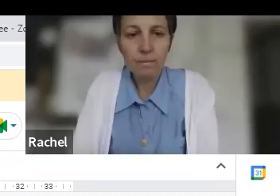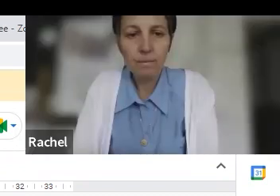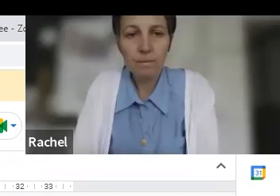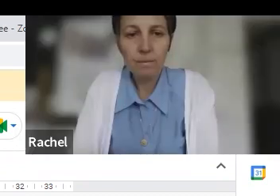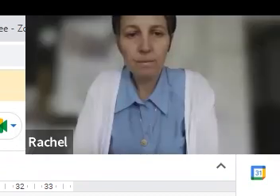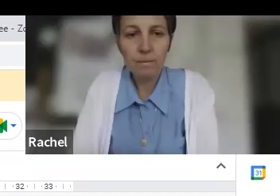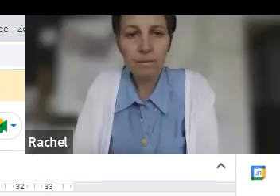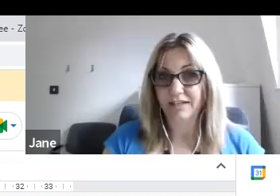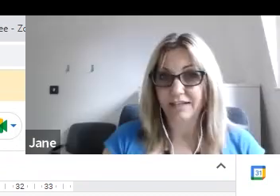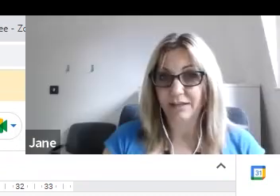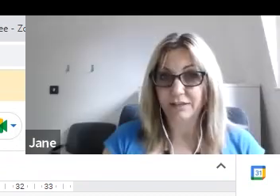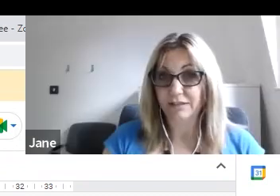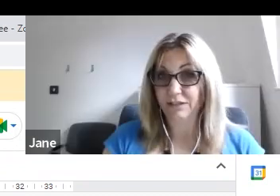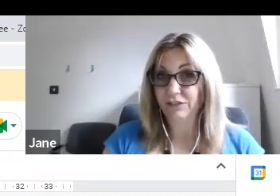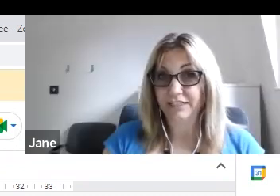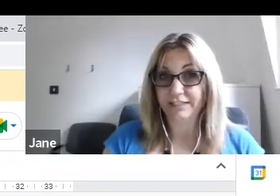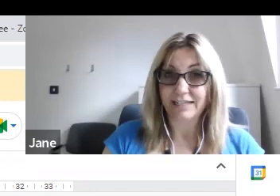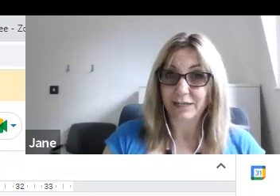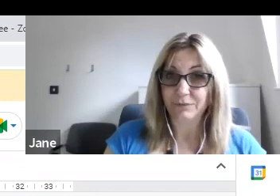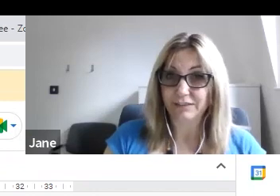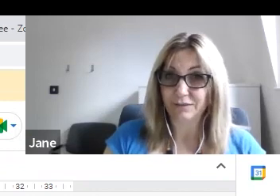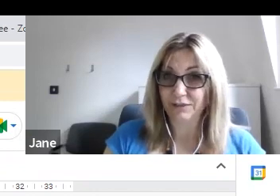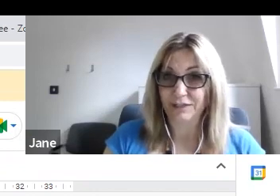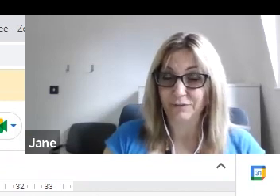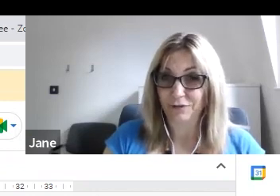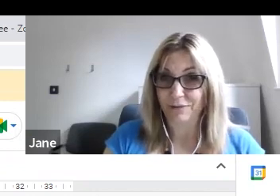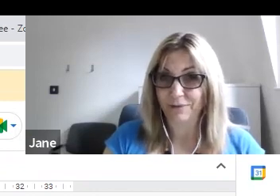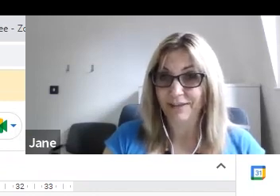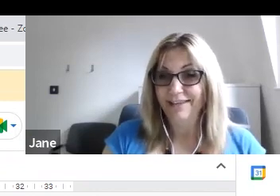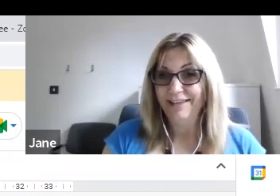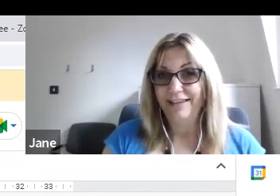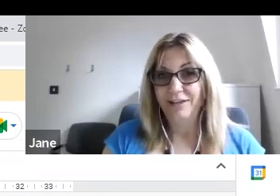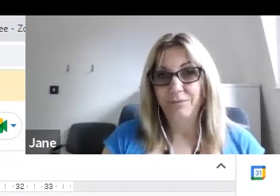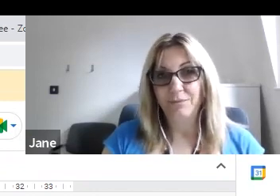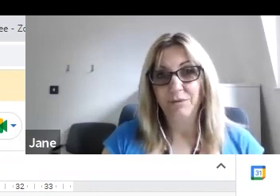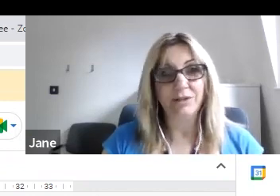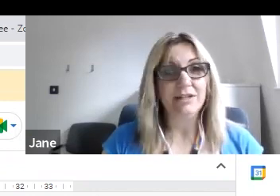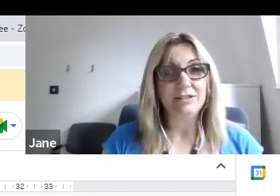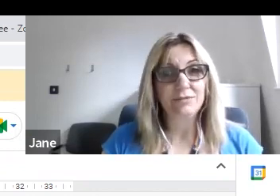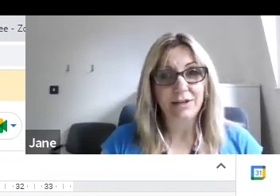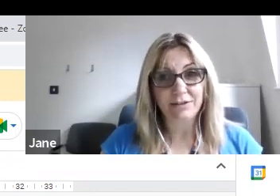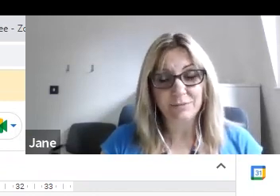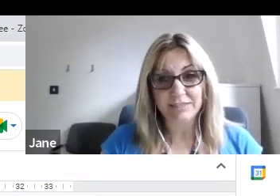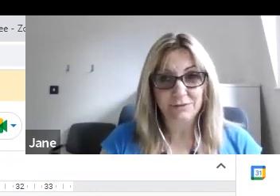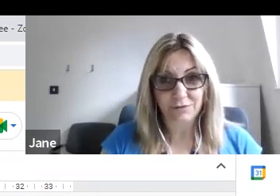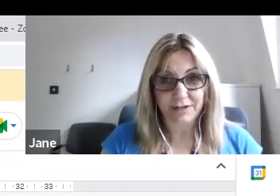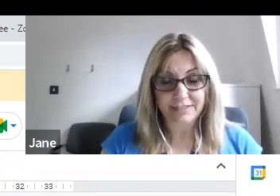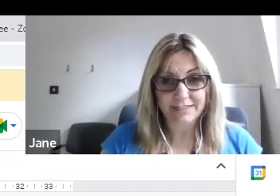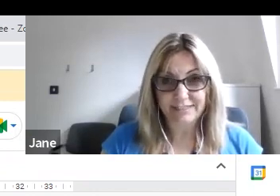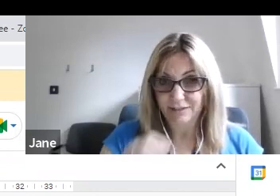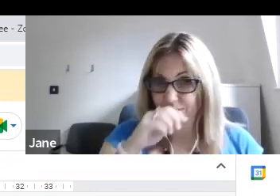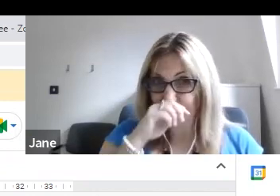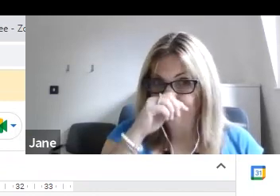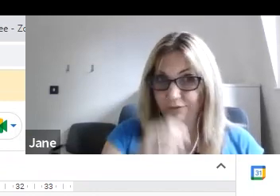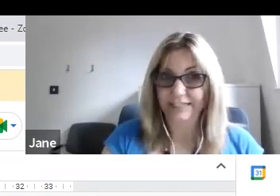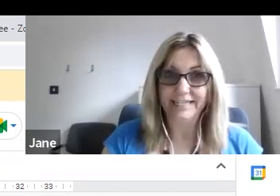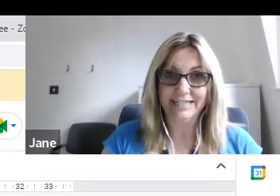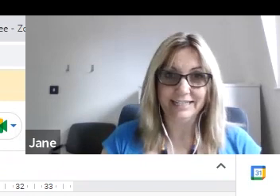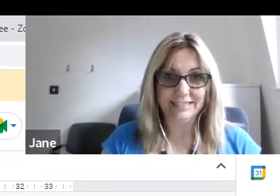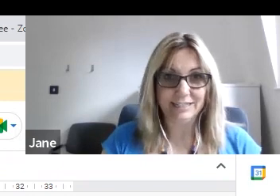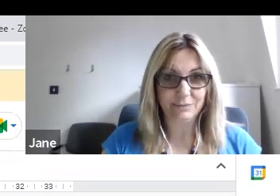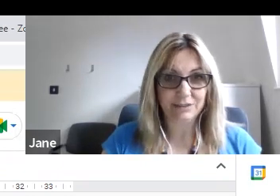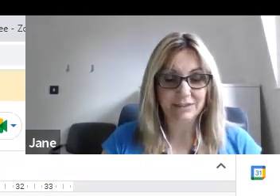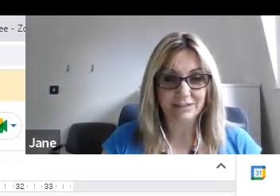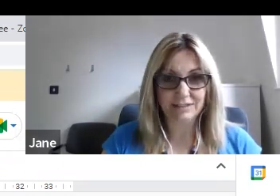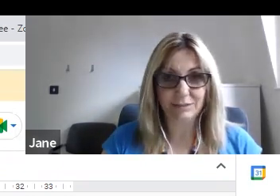for the assessment, usually at a time that's convenient for them. We work 9 to 5, Monday to Friday, so hopefully